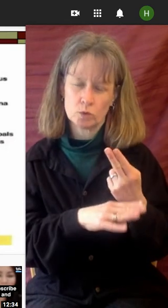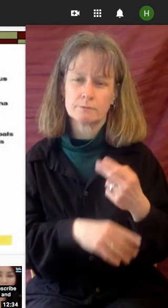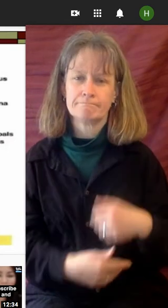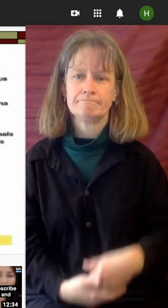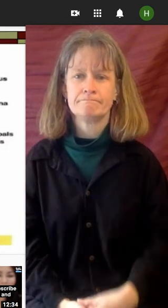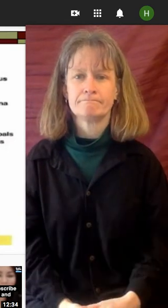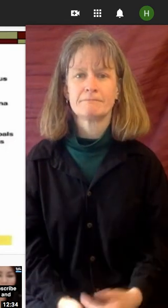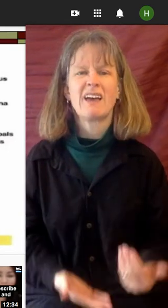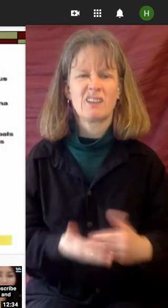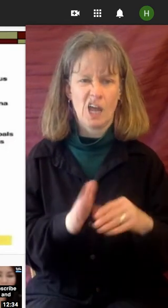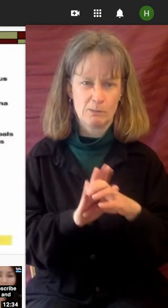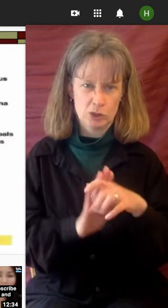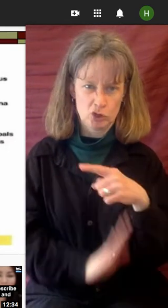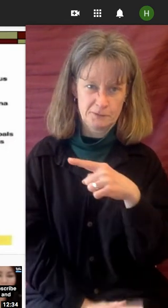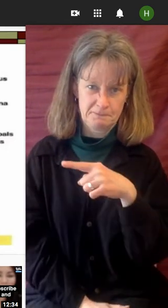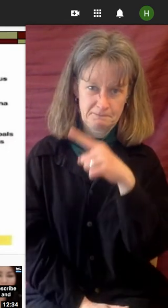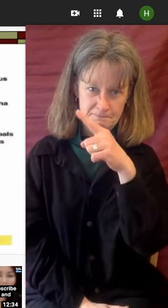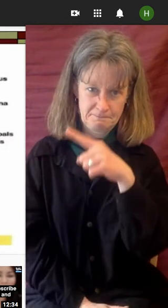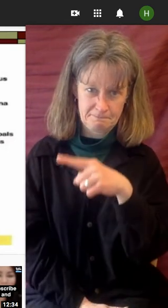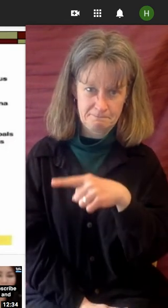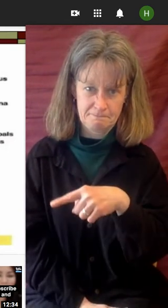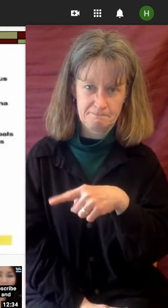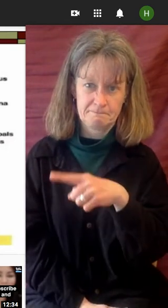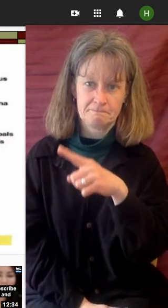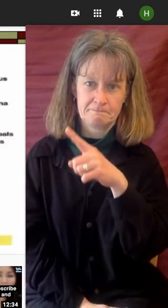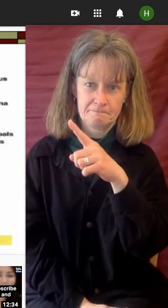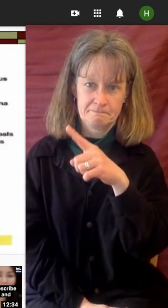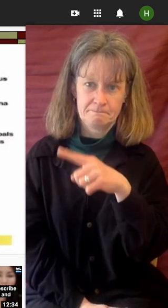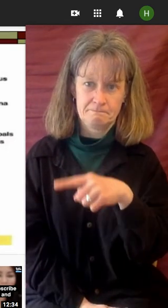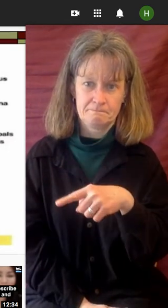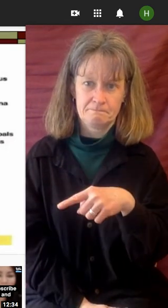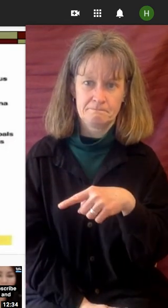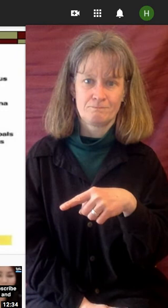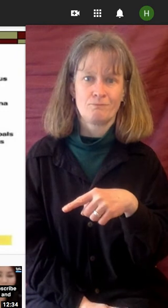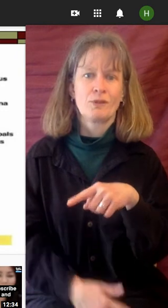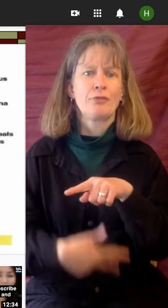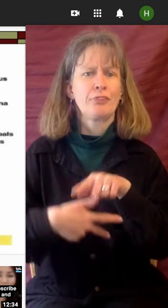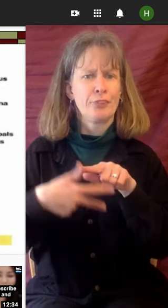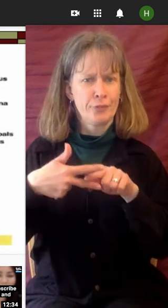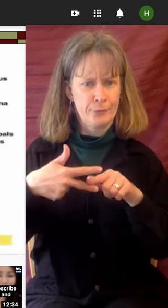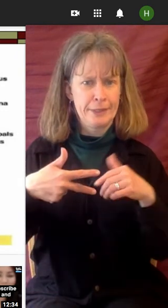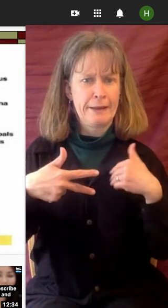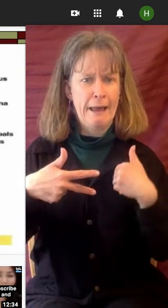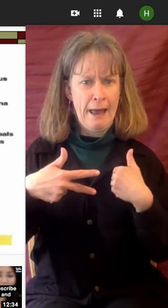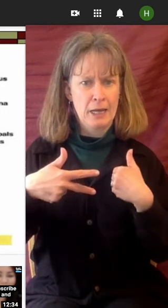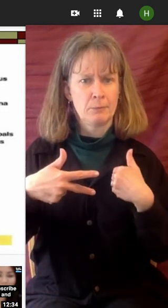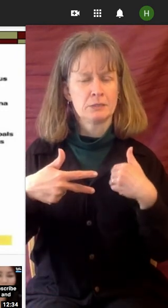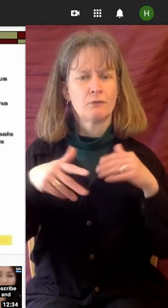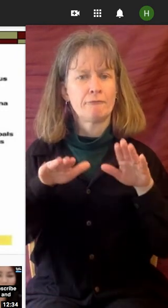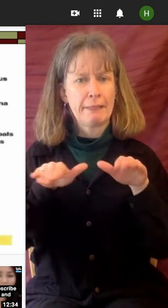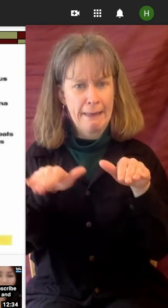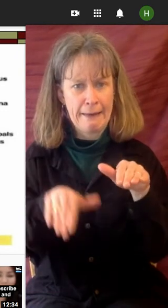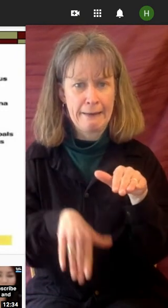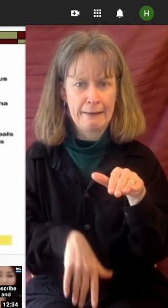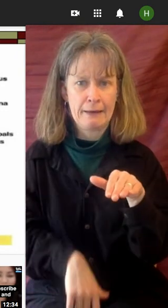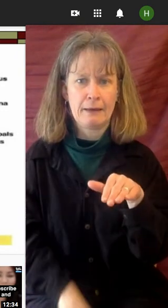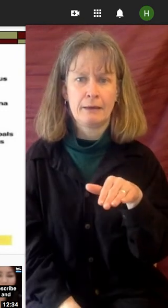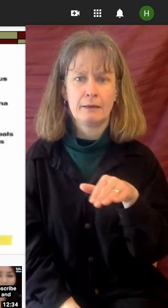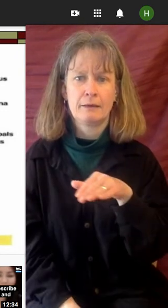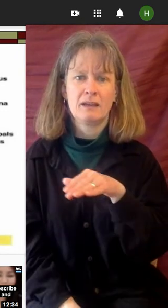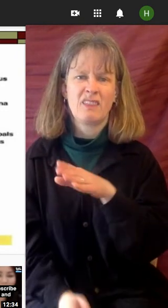3 animals that use their bones to fly, 2 that